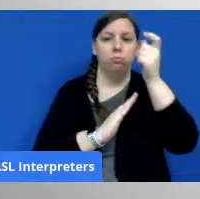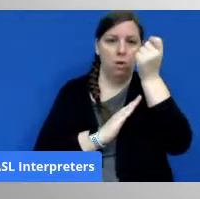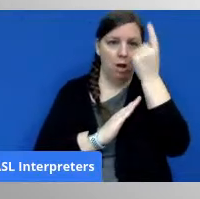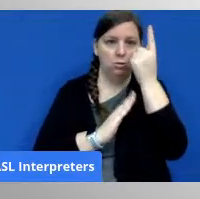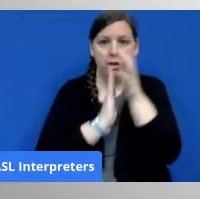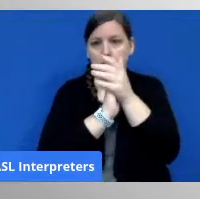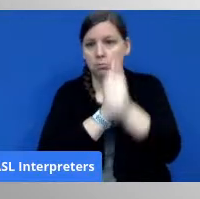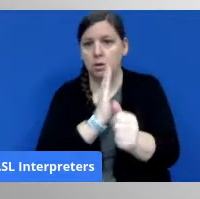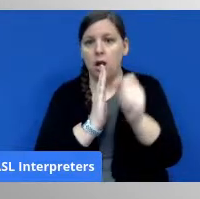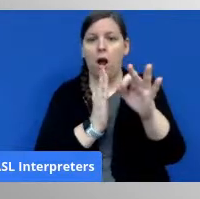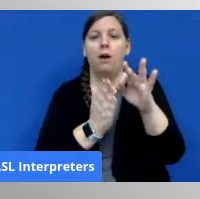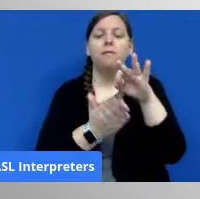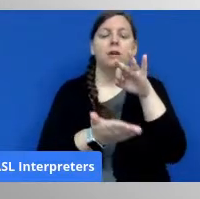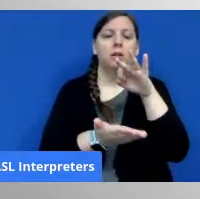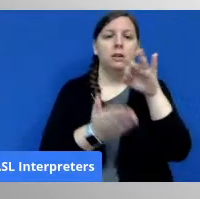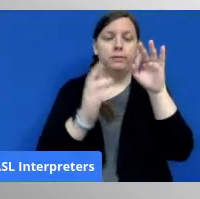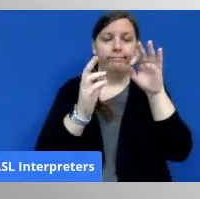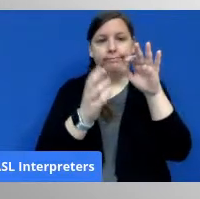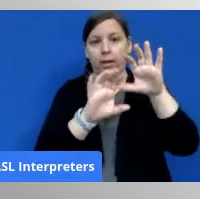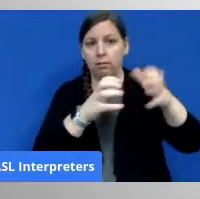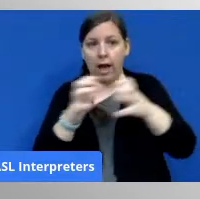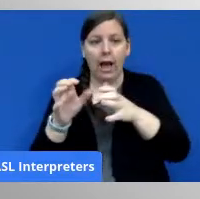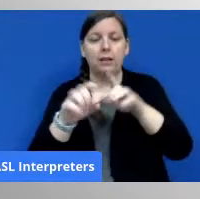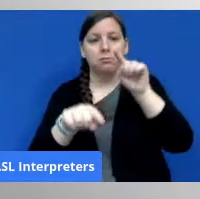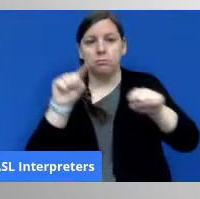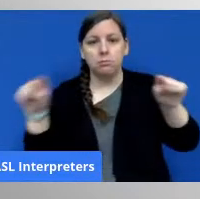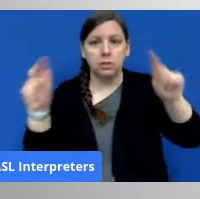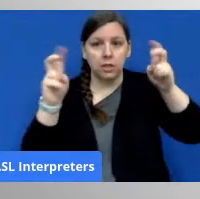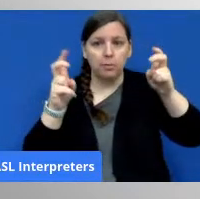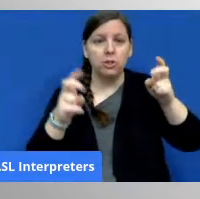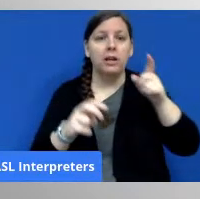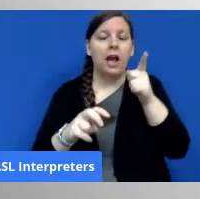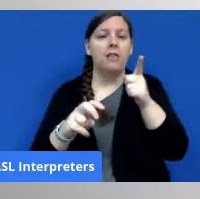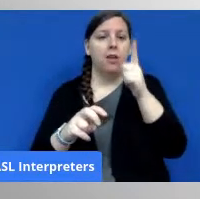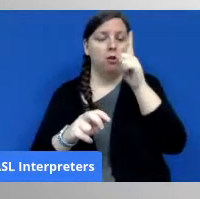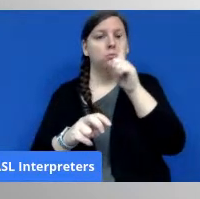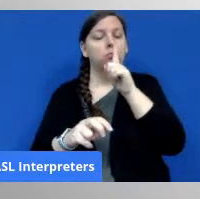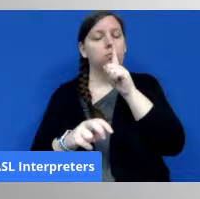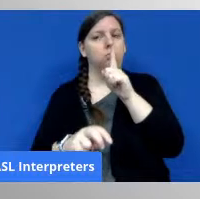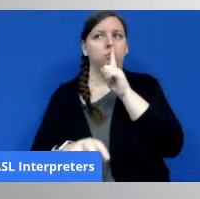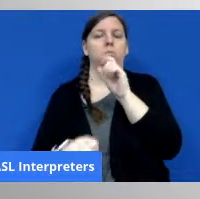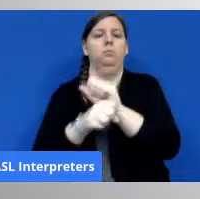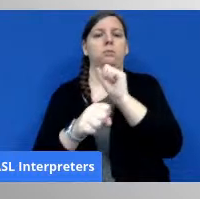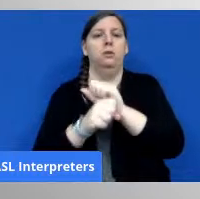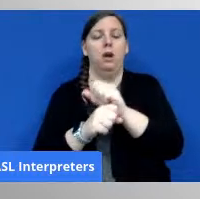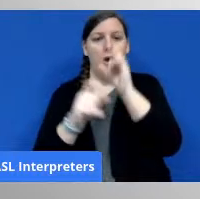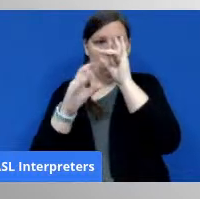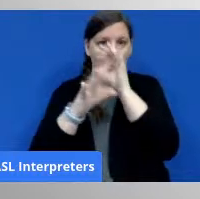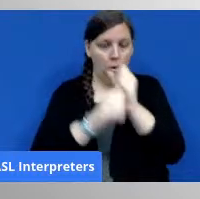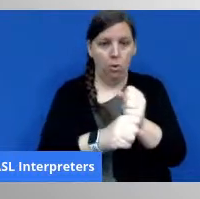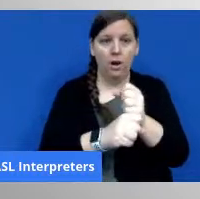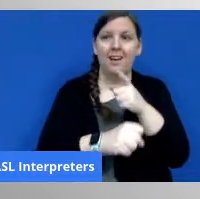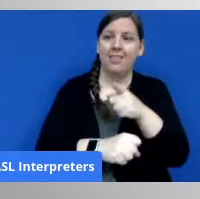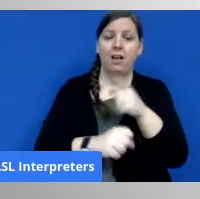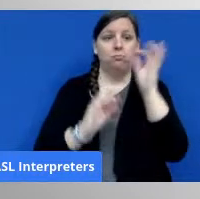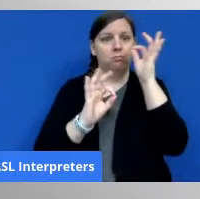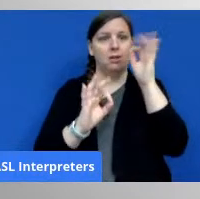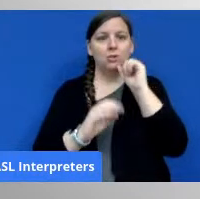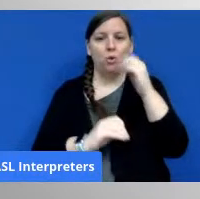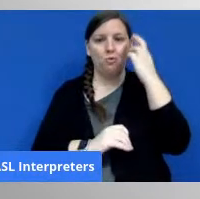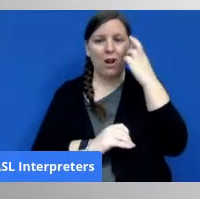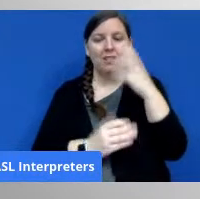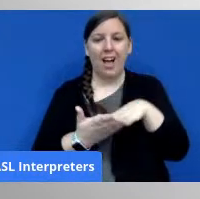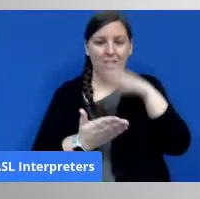that they are learning. An example of that might be the culinary arts program, where students are enhancing